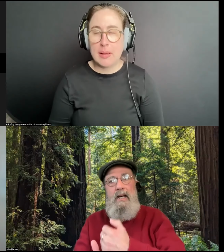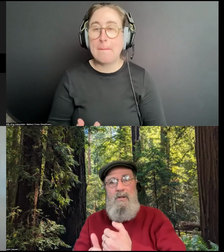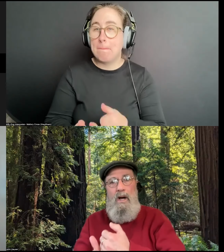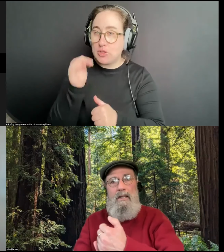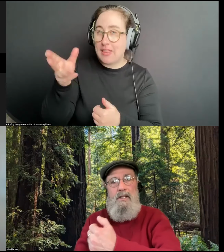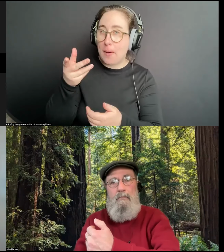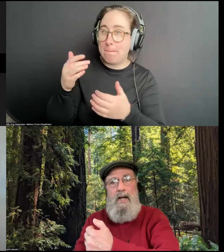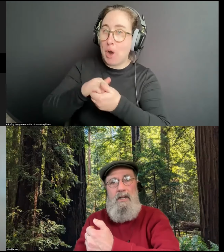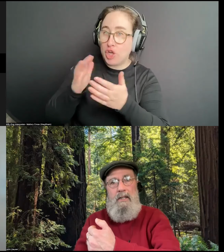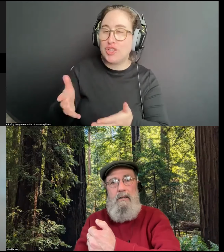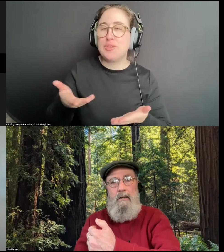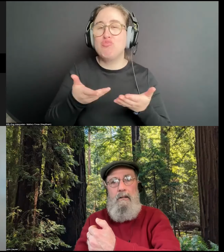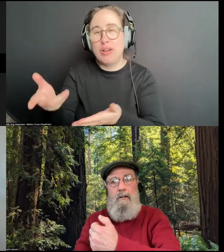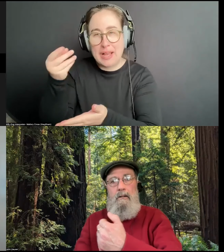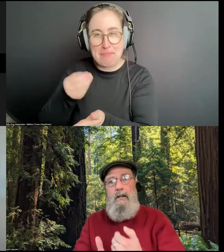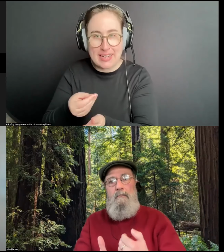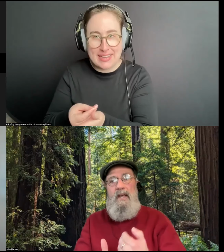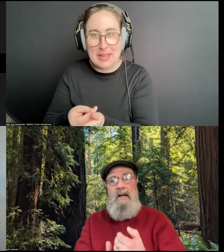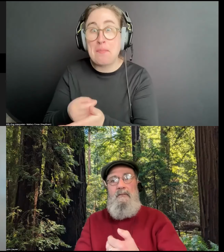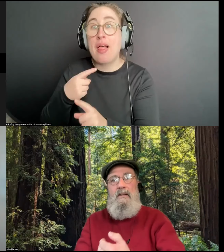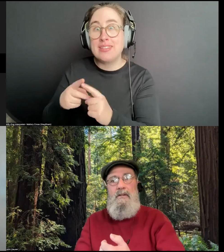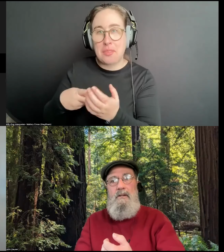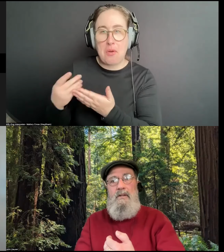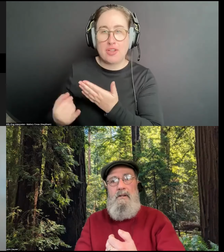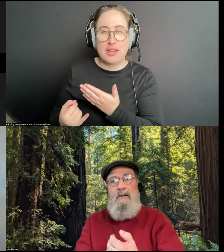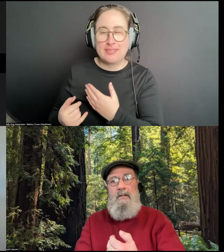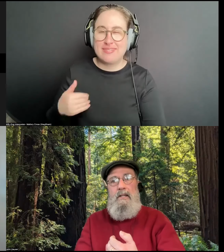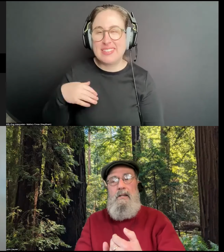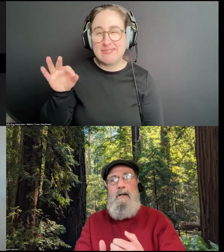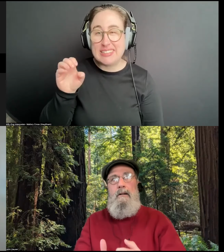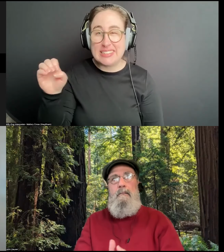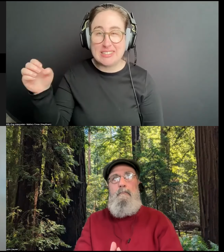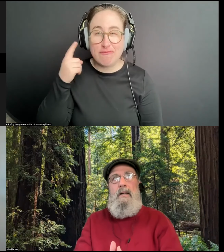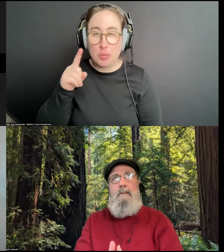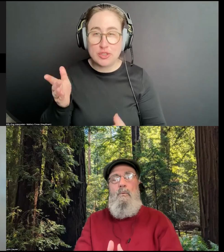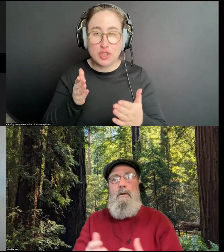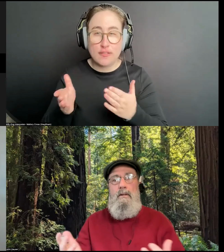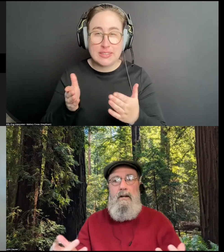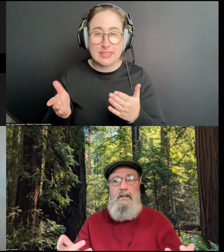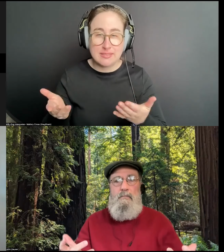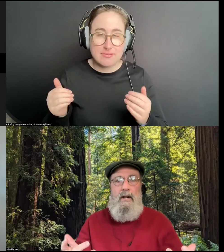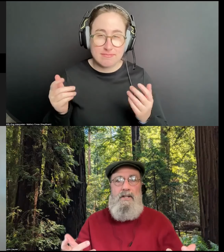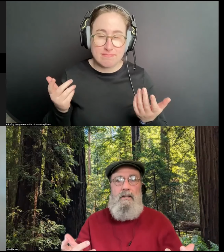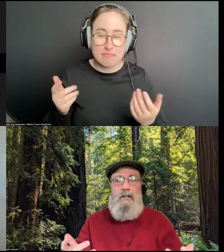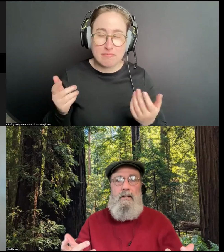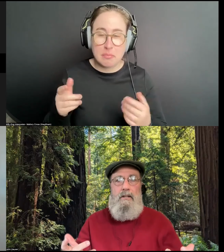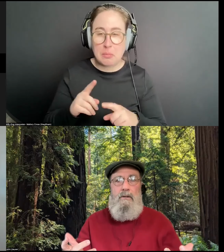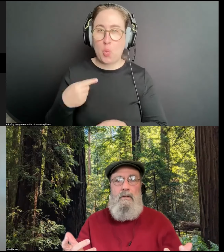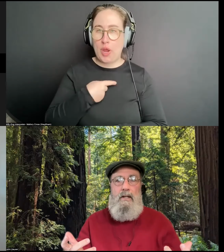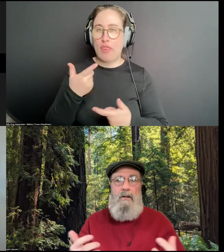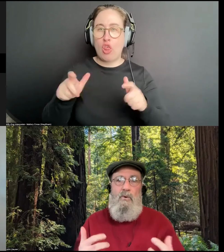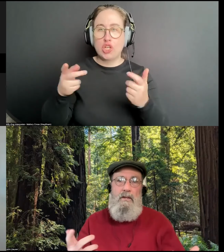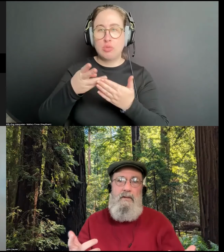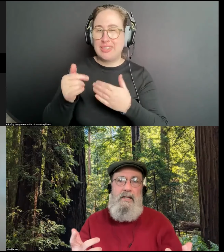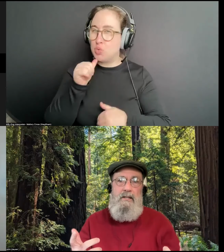money as well as the project. They have fee for service offerings, but we're the largest project that